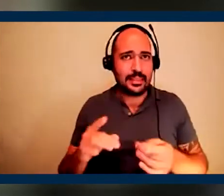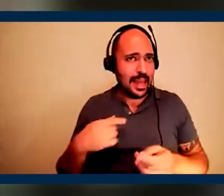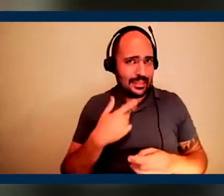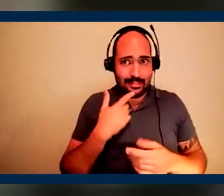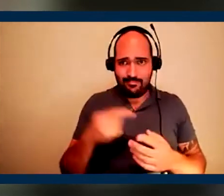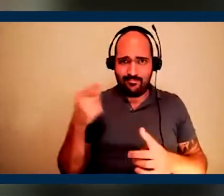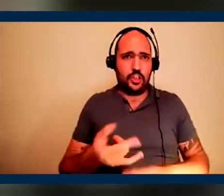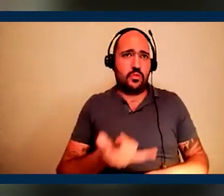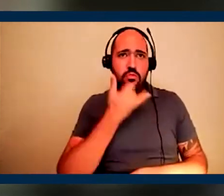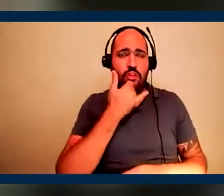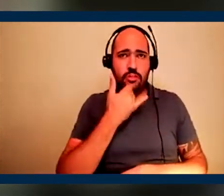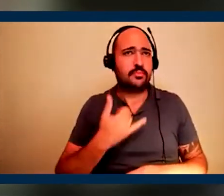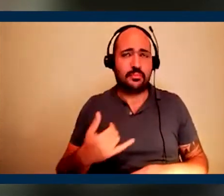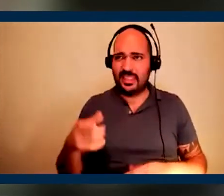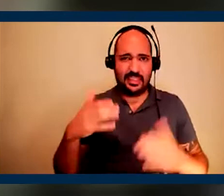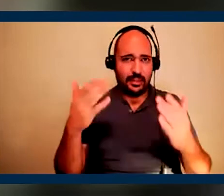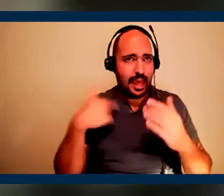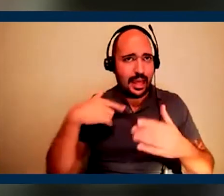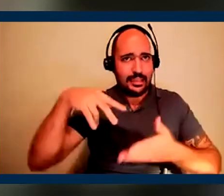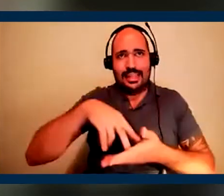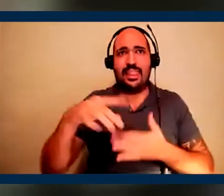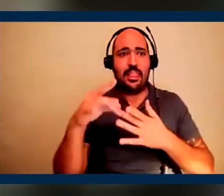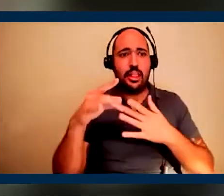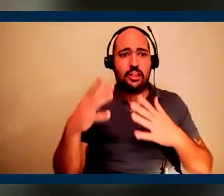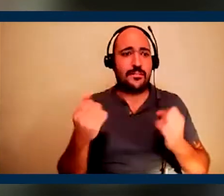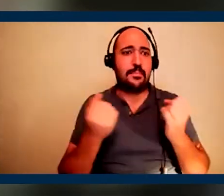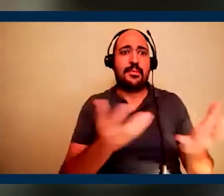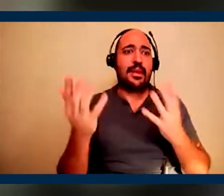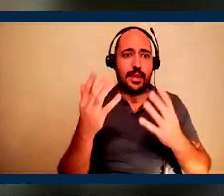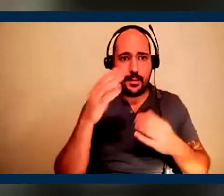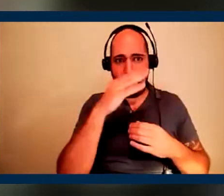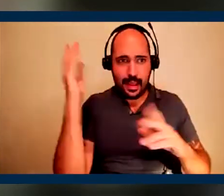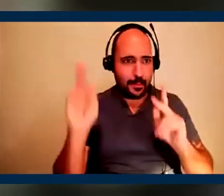the leader of many Black people. We have a tremendous amount of